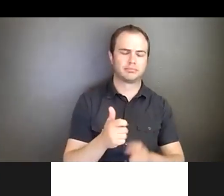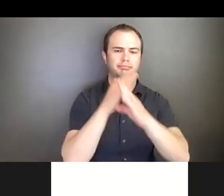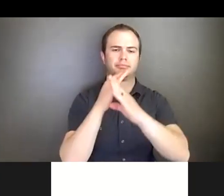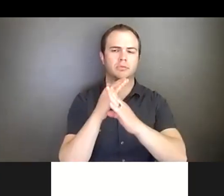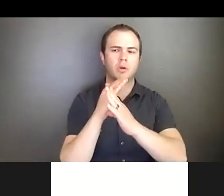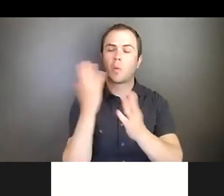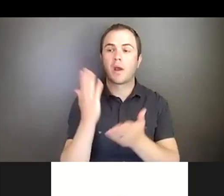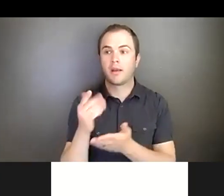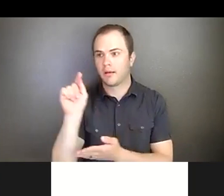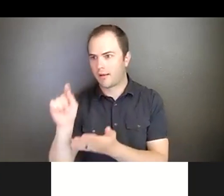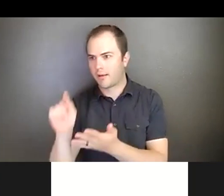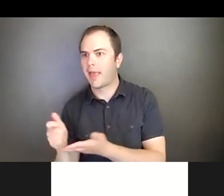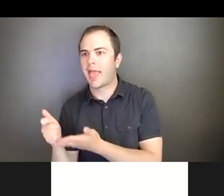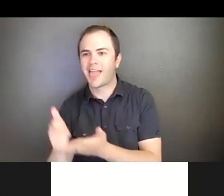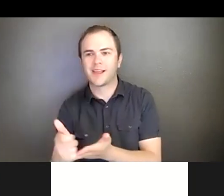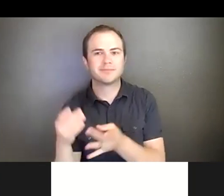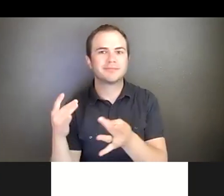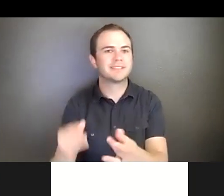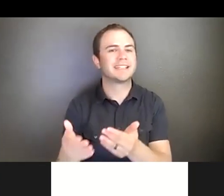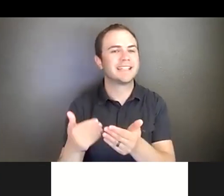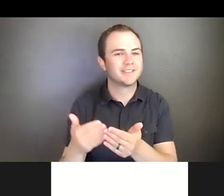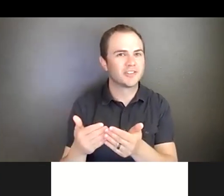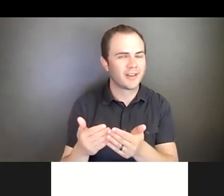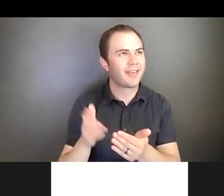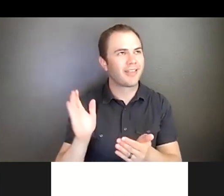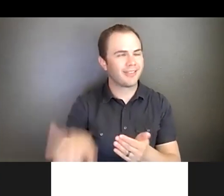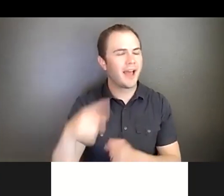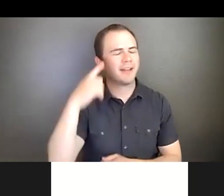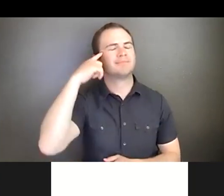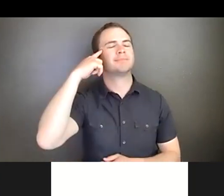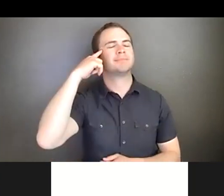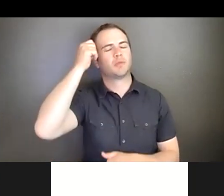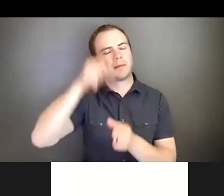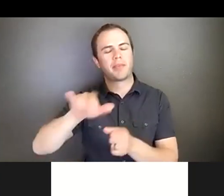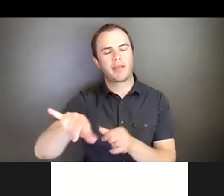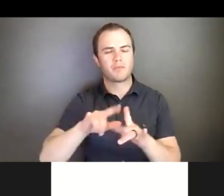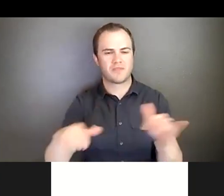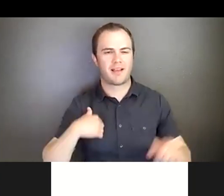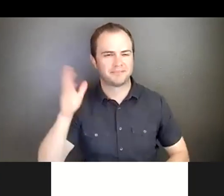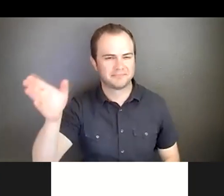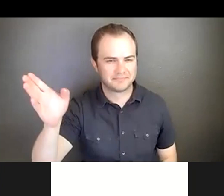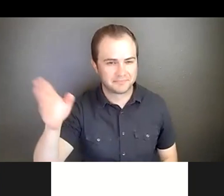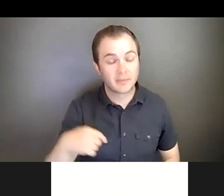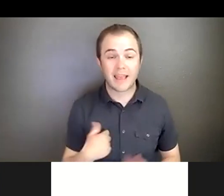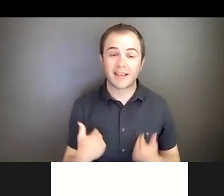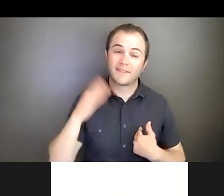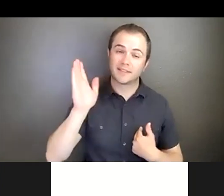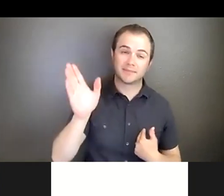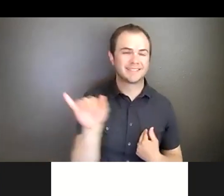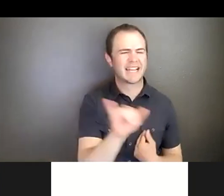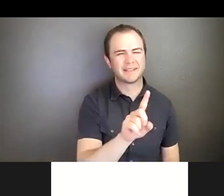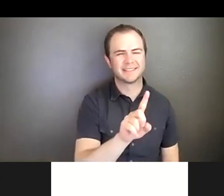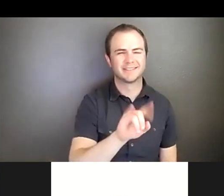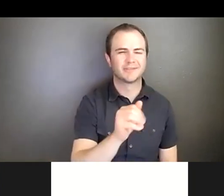to think about as we go through this present. I have a presentation, and as Jamila said, please feel